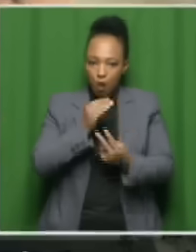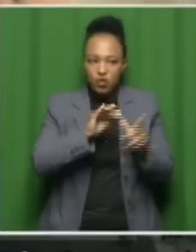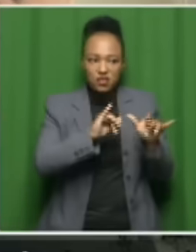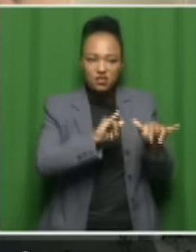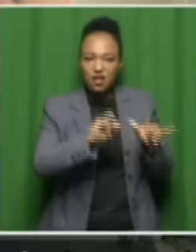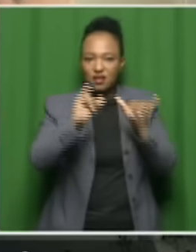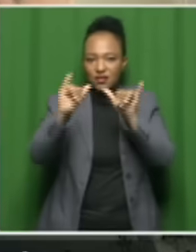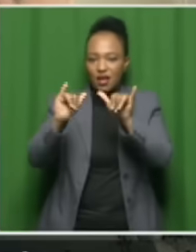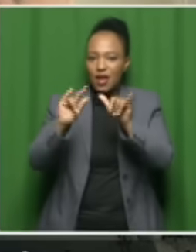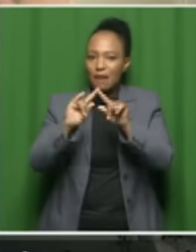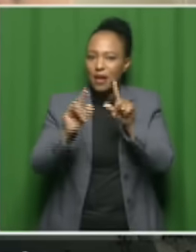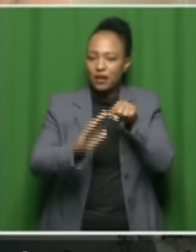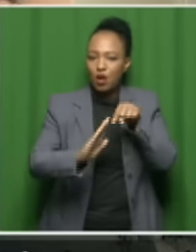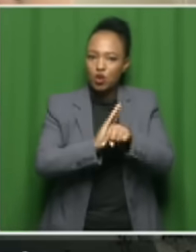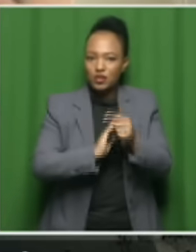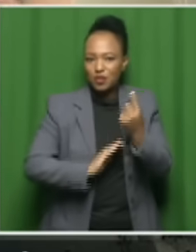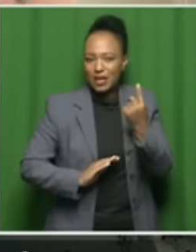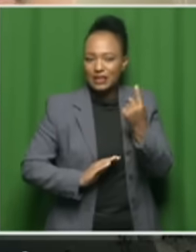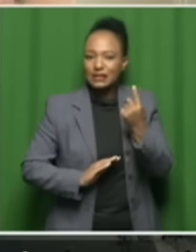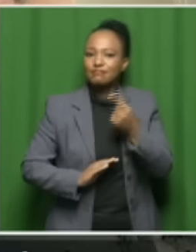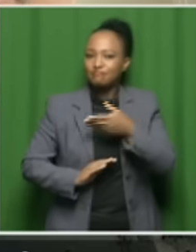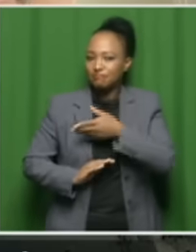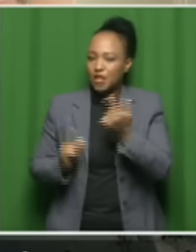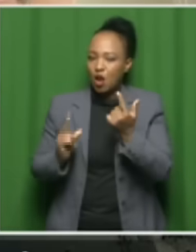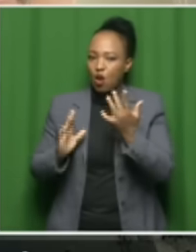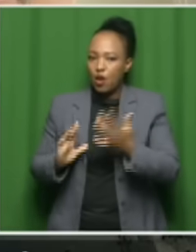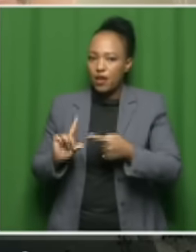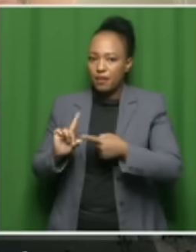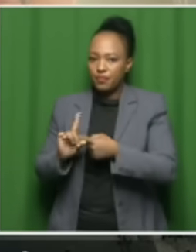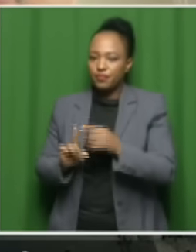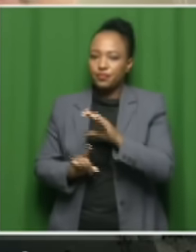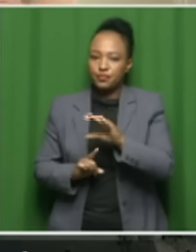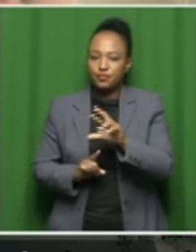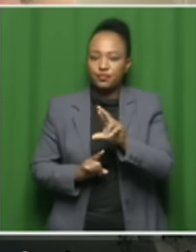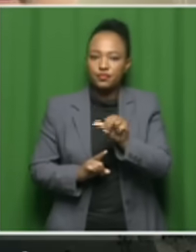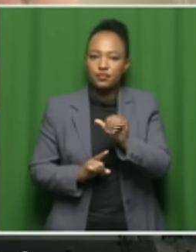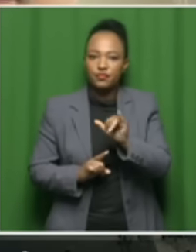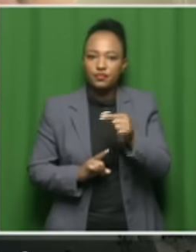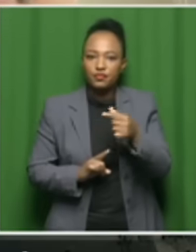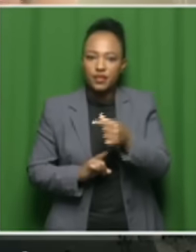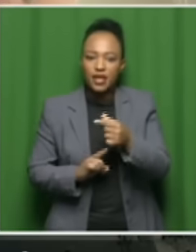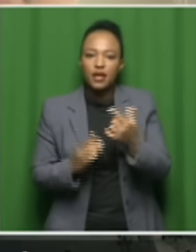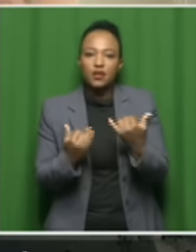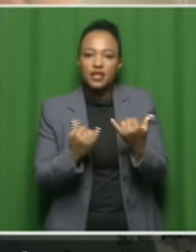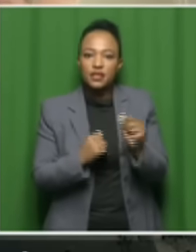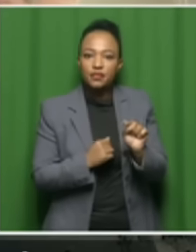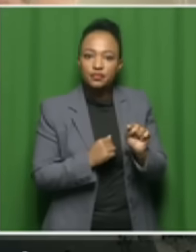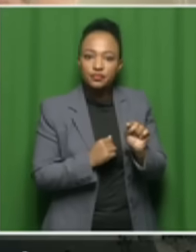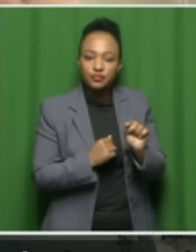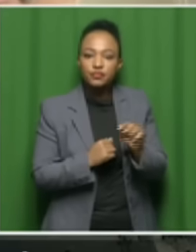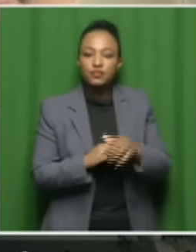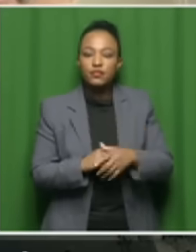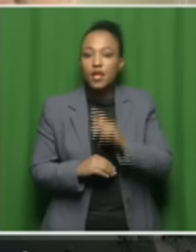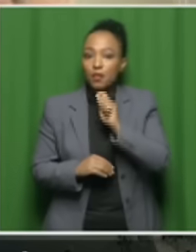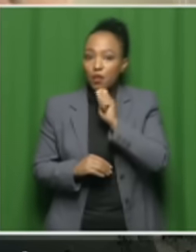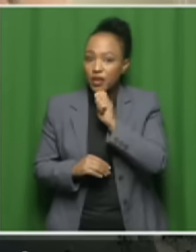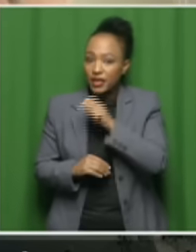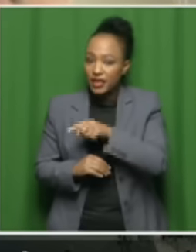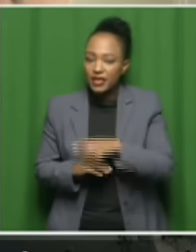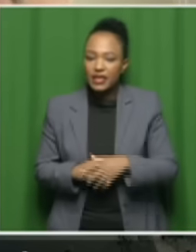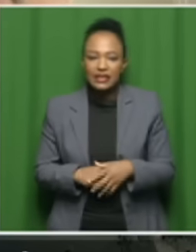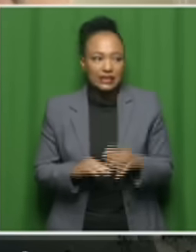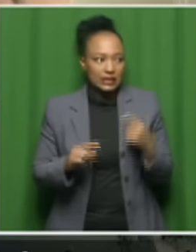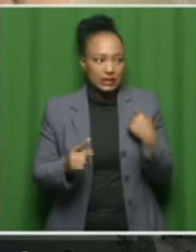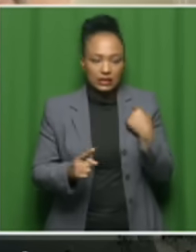and Associates. Craig, thanks for joining us. It's good to have you on the program. Good morning, Leanne. Thanks for having me. So, I mean, this has been going on for